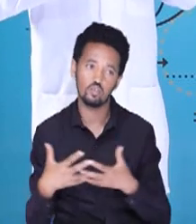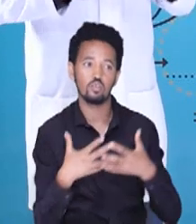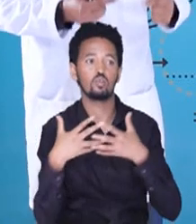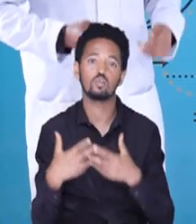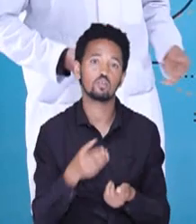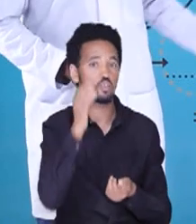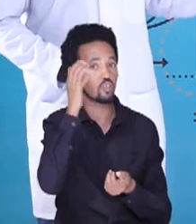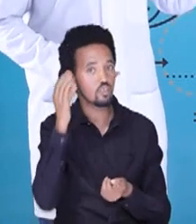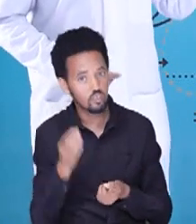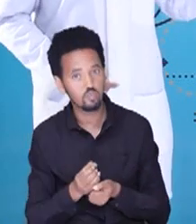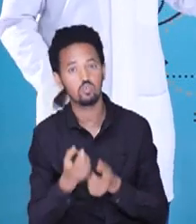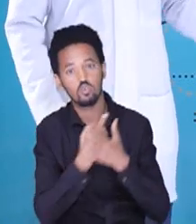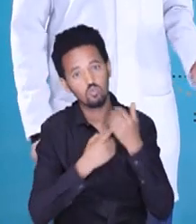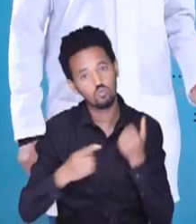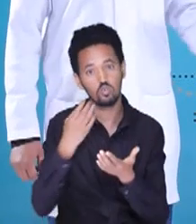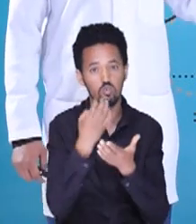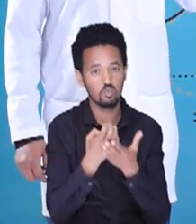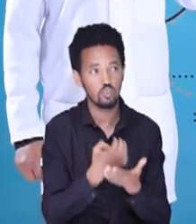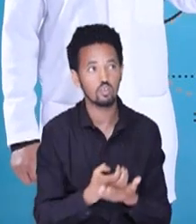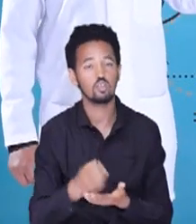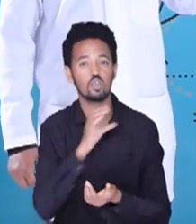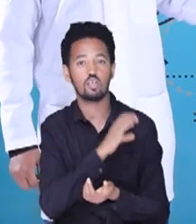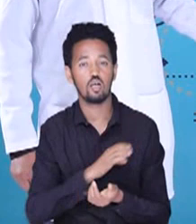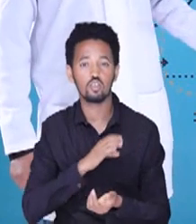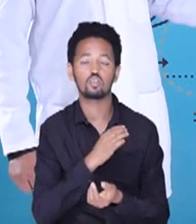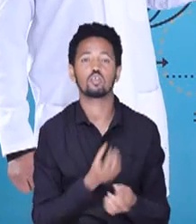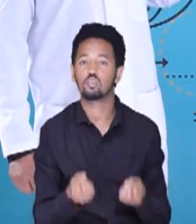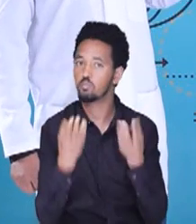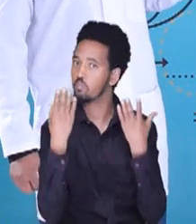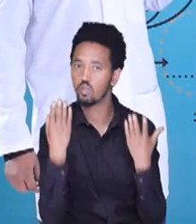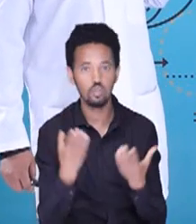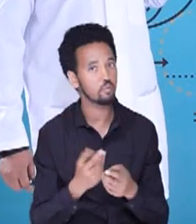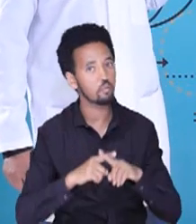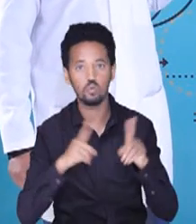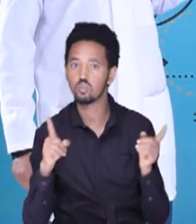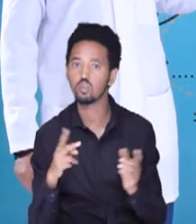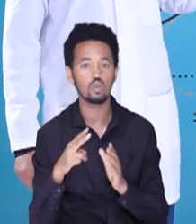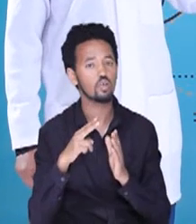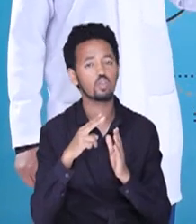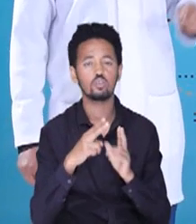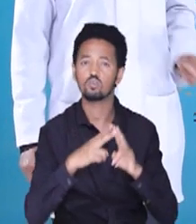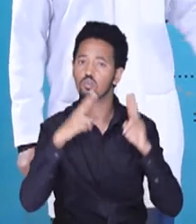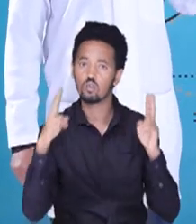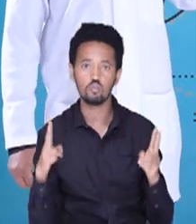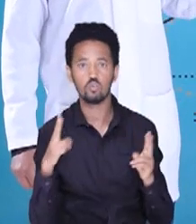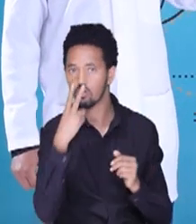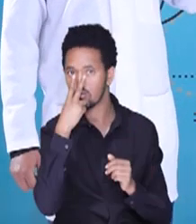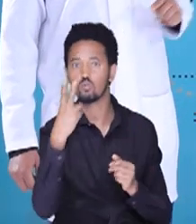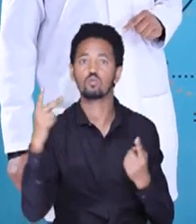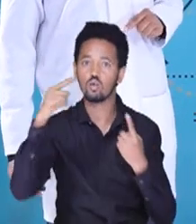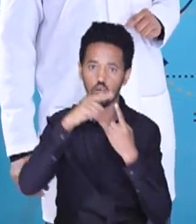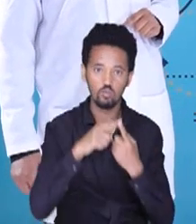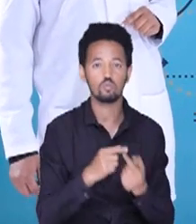officials were well-educated, cultured men, but very conservative in outlook. They